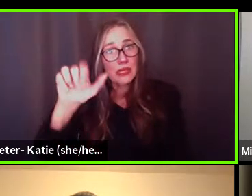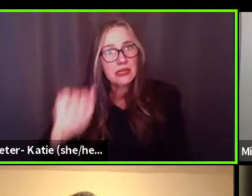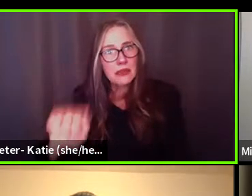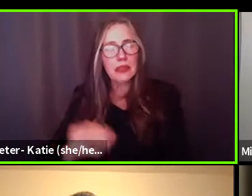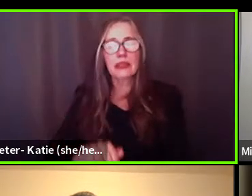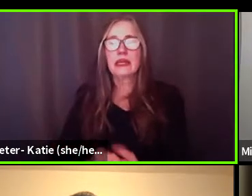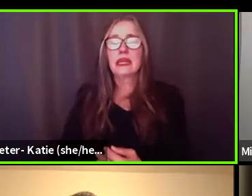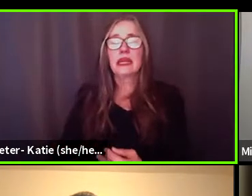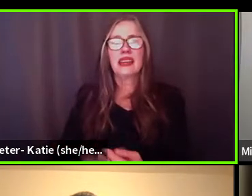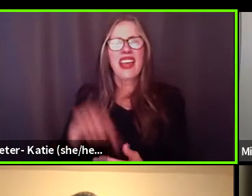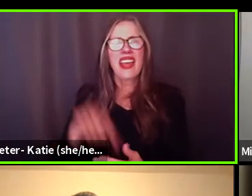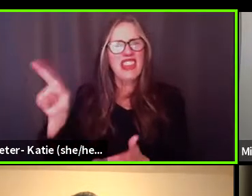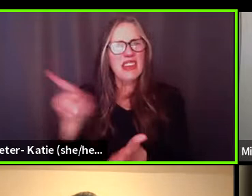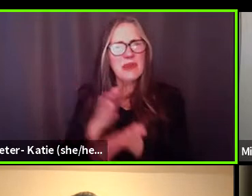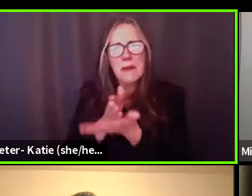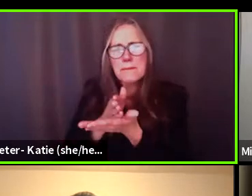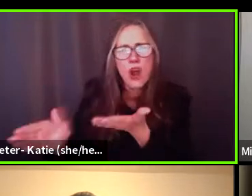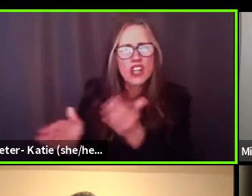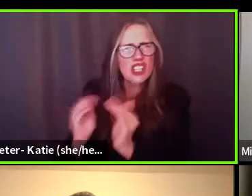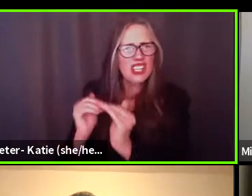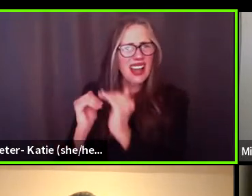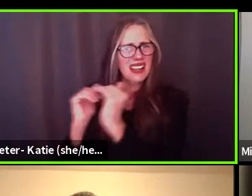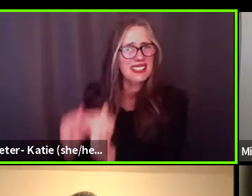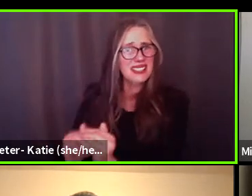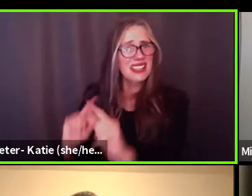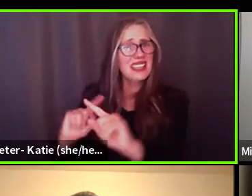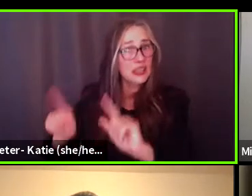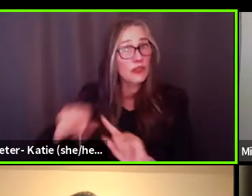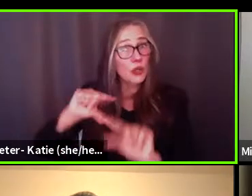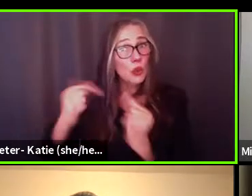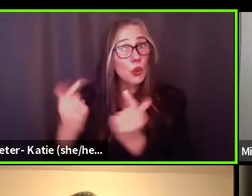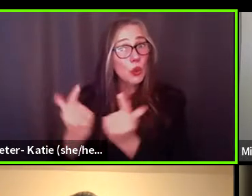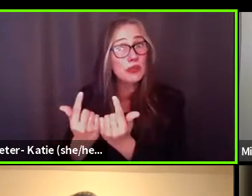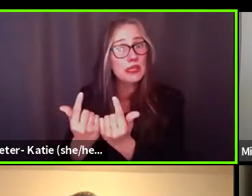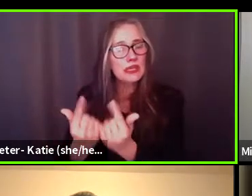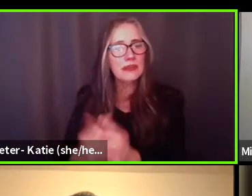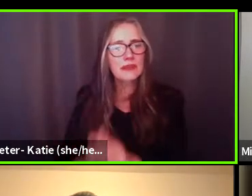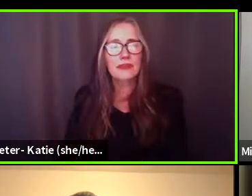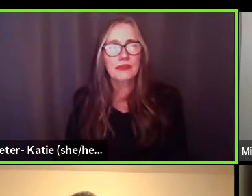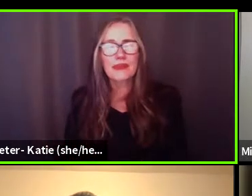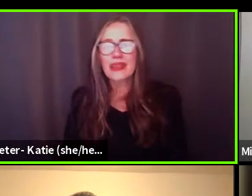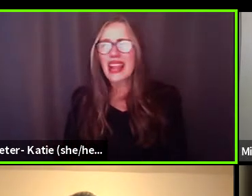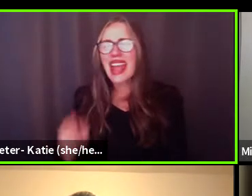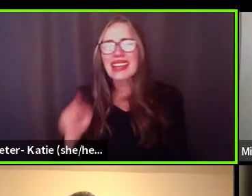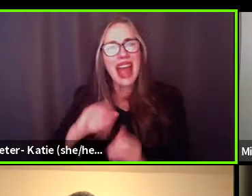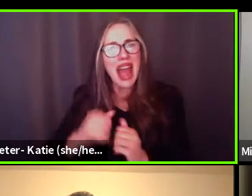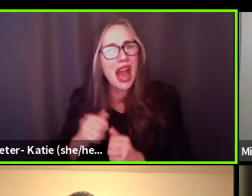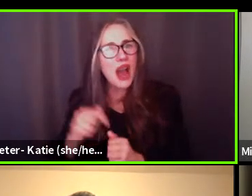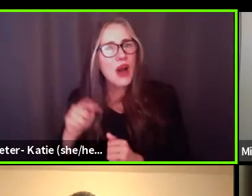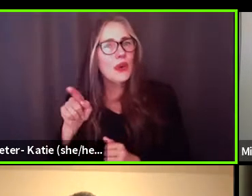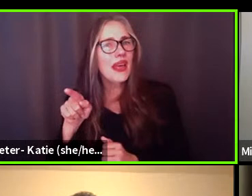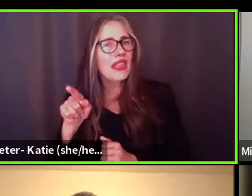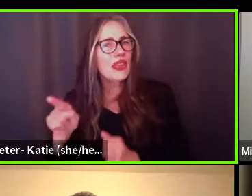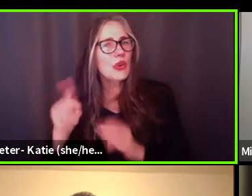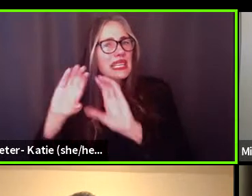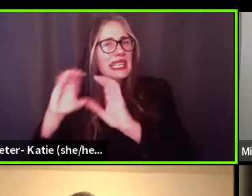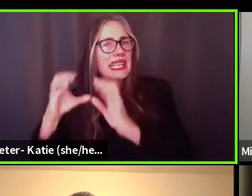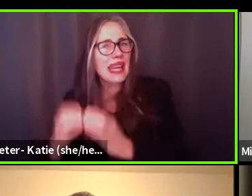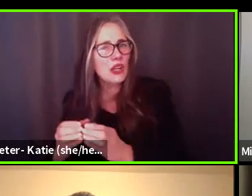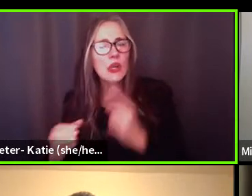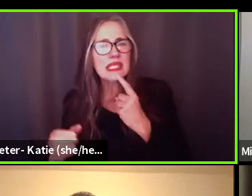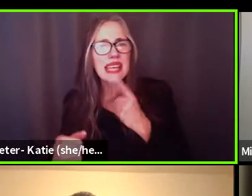people who've been marginalized it's also about understanding the systematicity of how those categories of fitness and